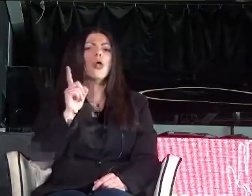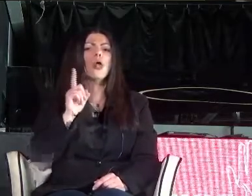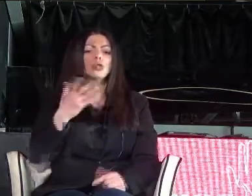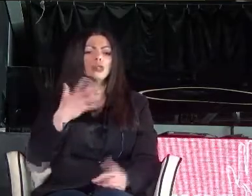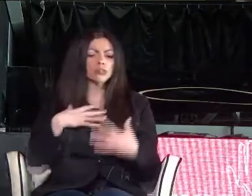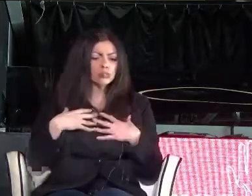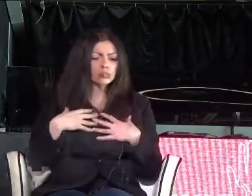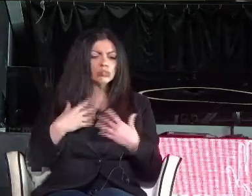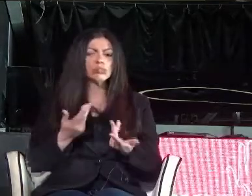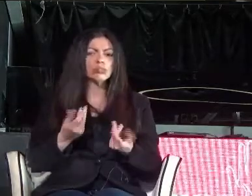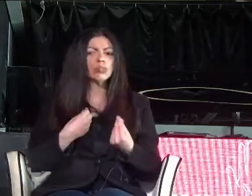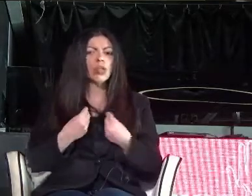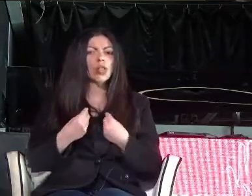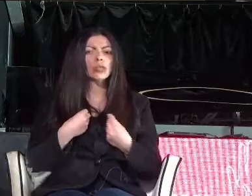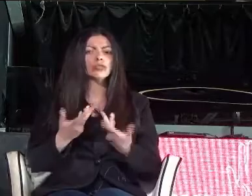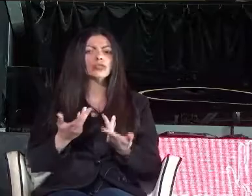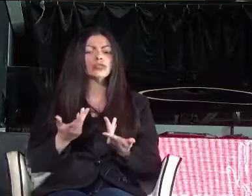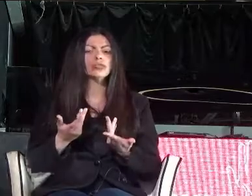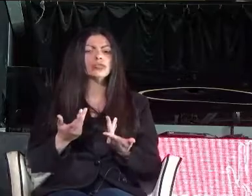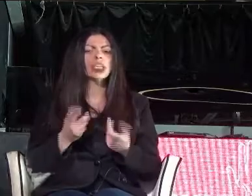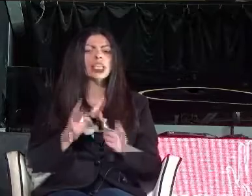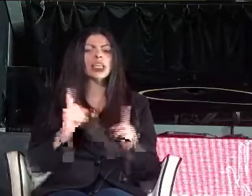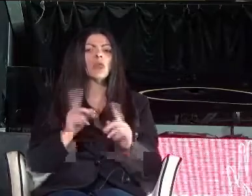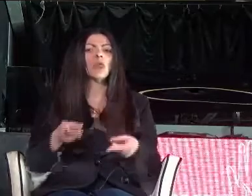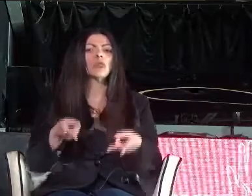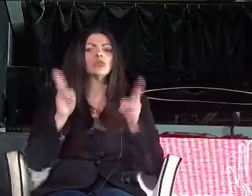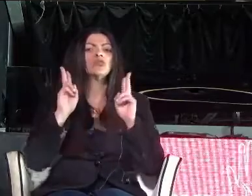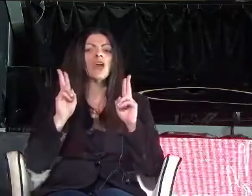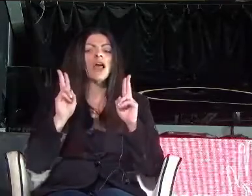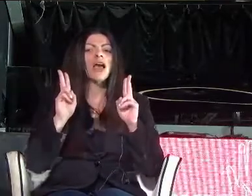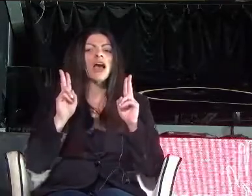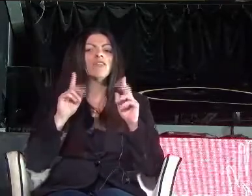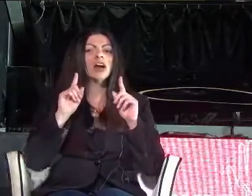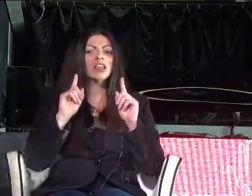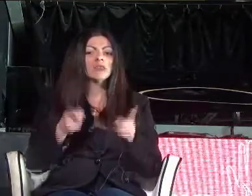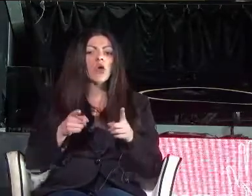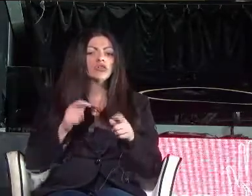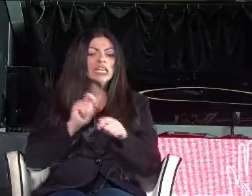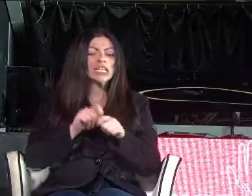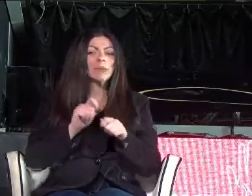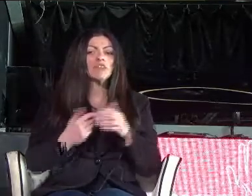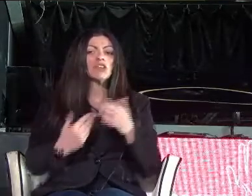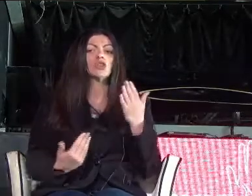new country out of their sense of displacement. In another sense, what happened to